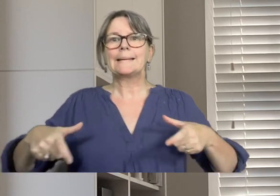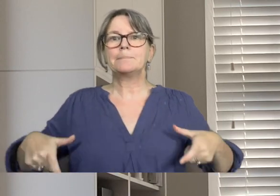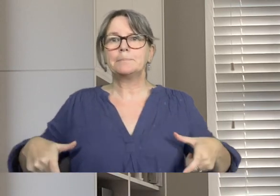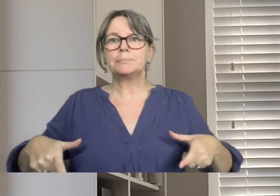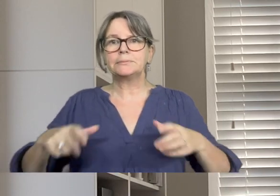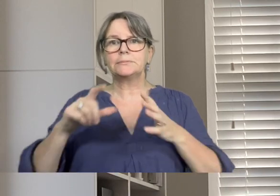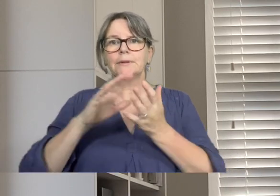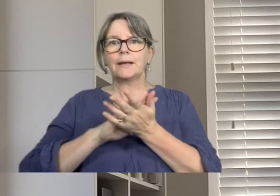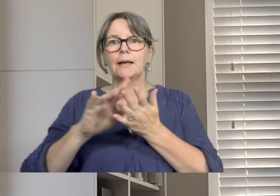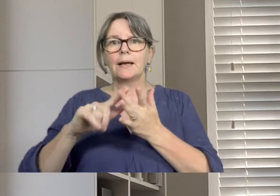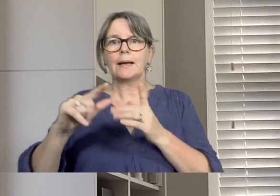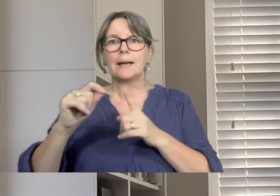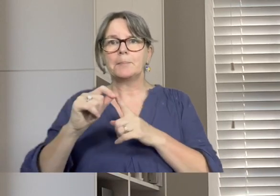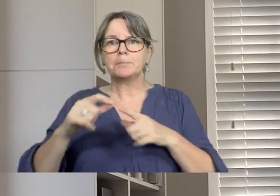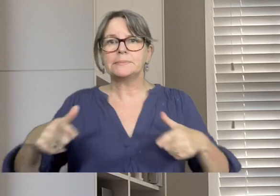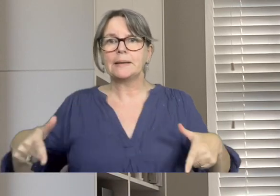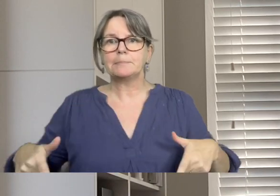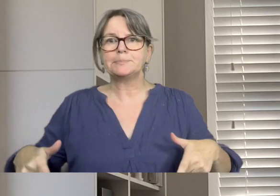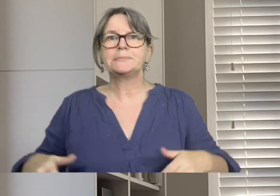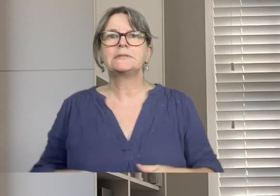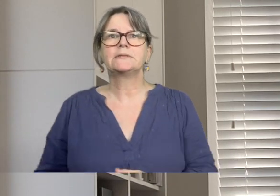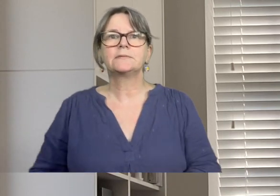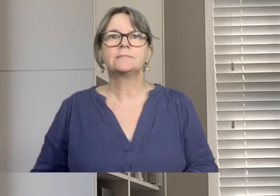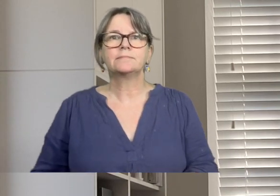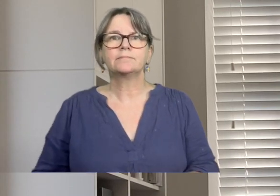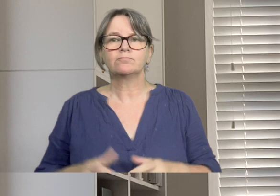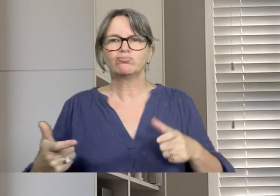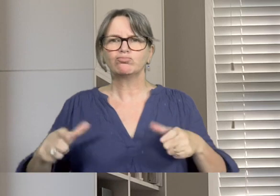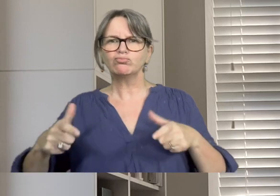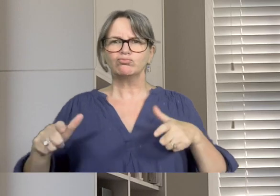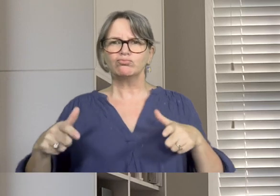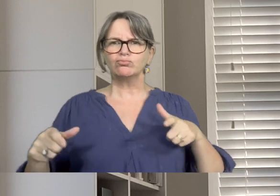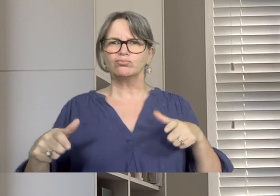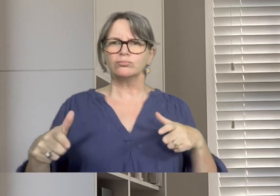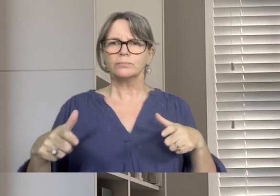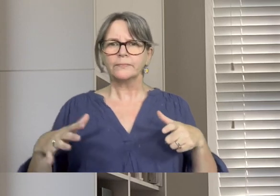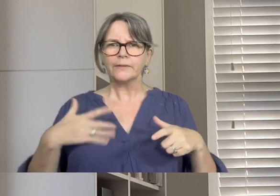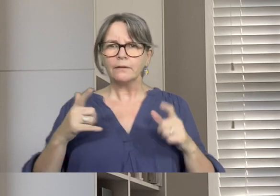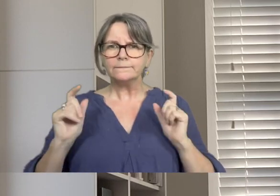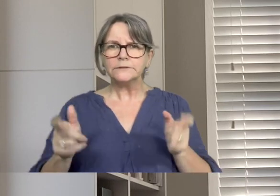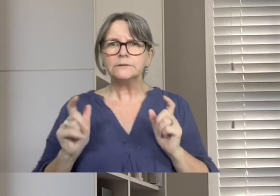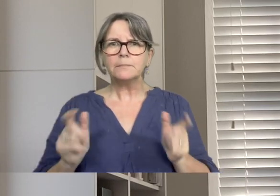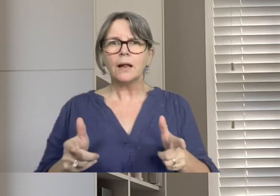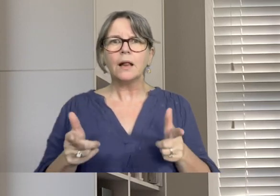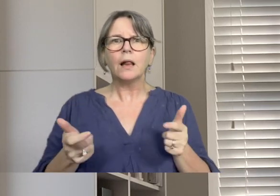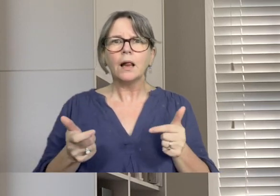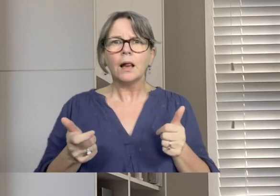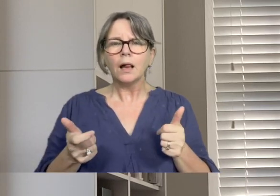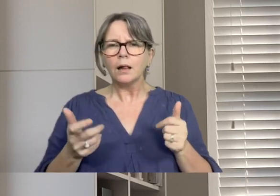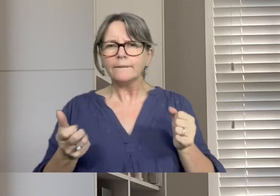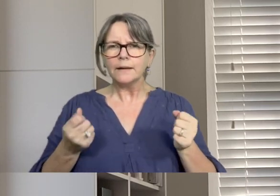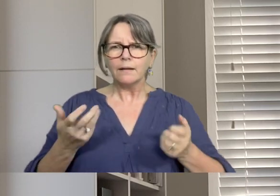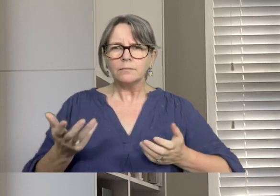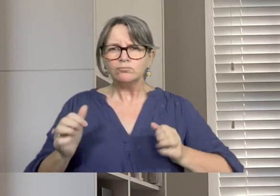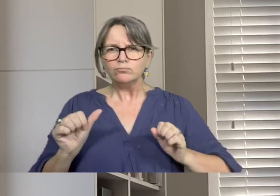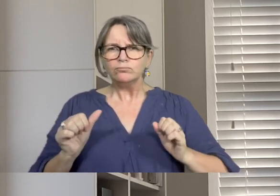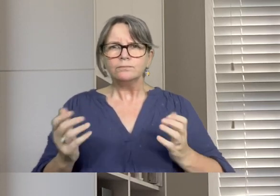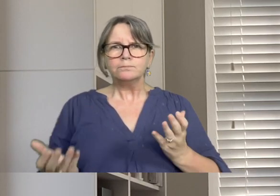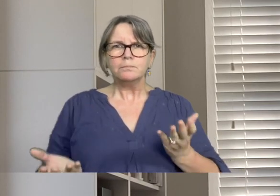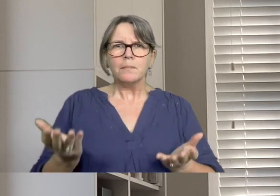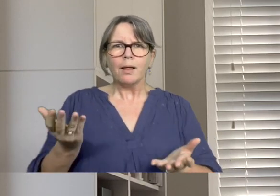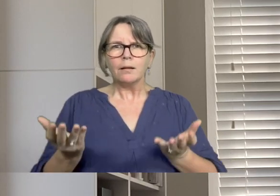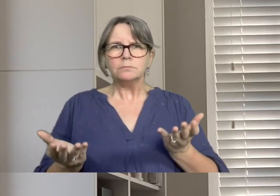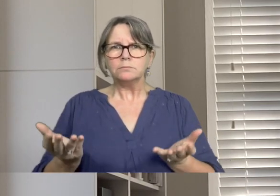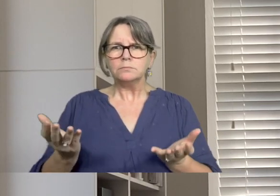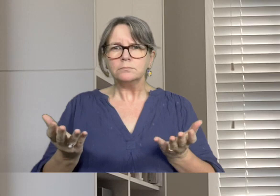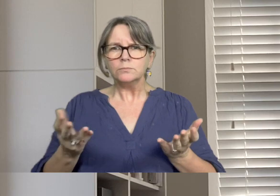with the hips. We want our hips to be level too. We're not tipping one way or the other. Feel free to have a little wiggle around that place until we're